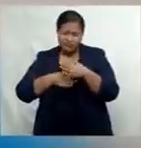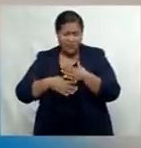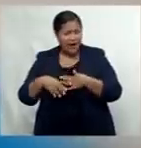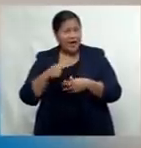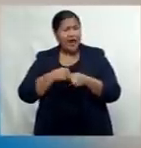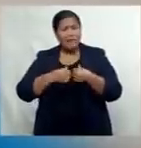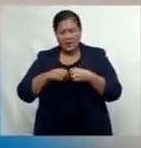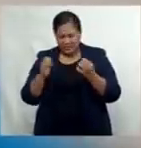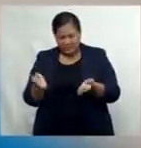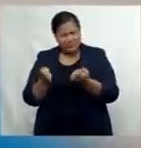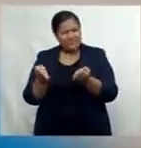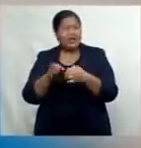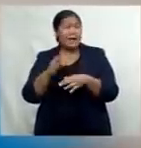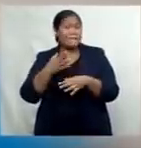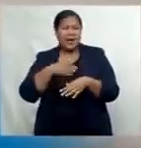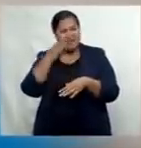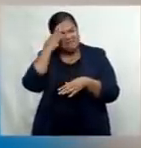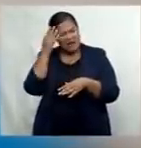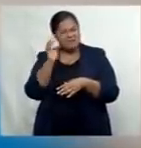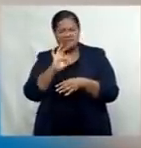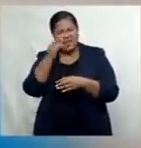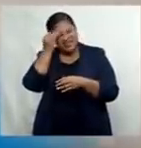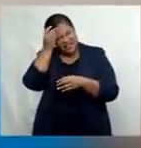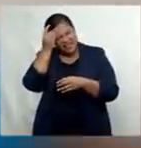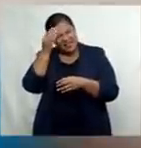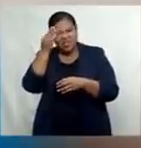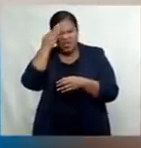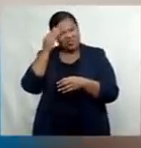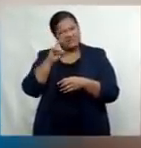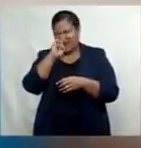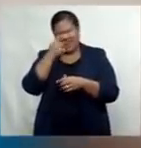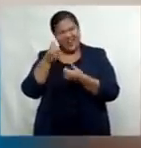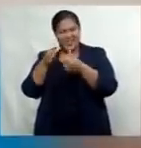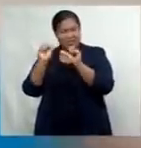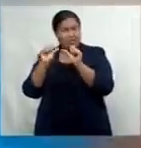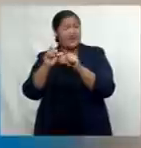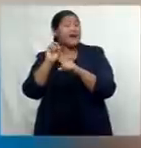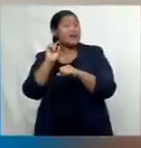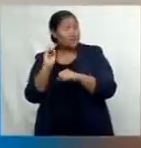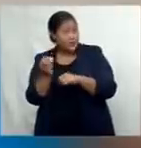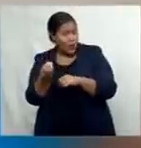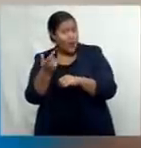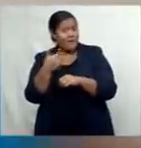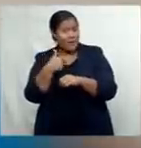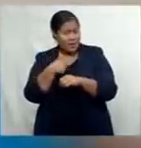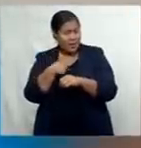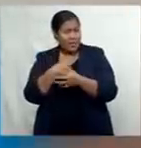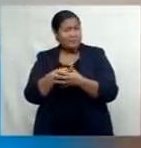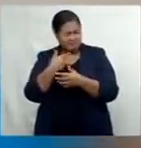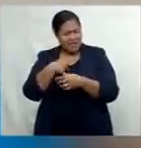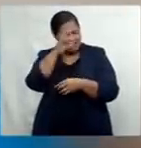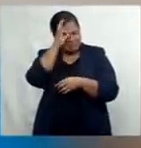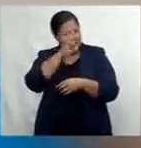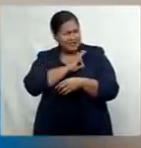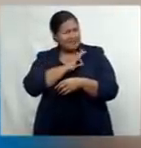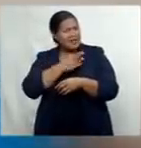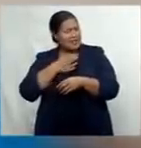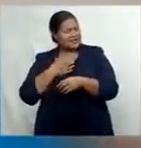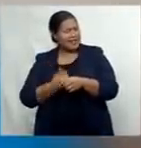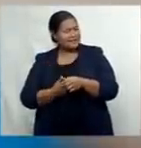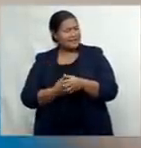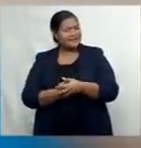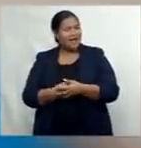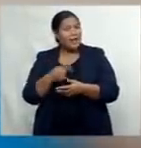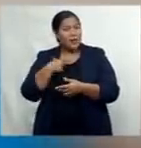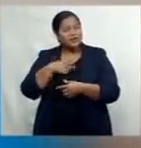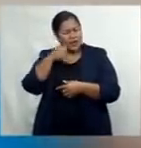my mom and my dad, they never had all those things, you know. And for me, I believe in myself when I